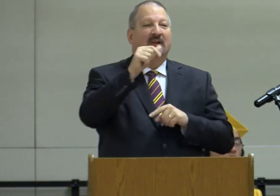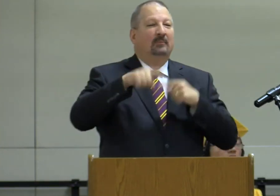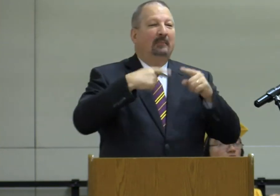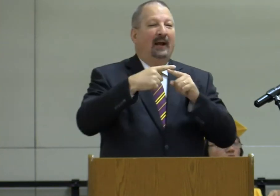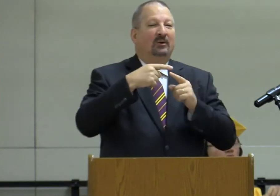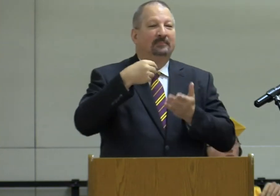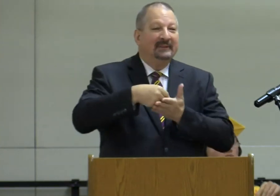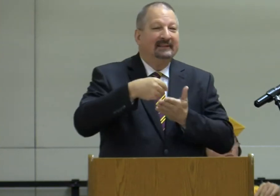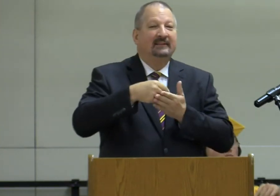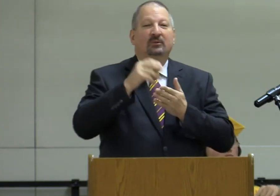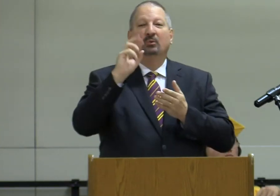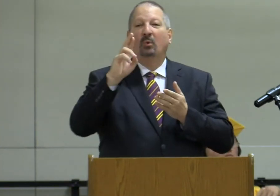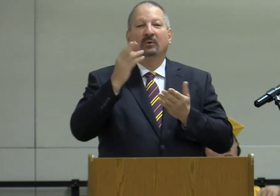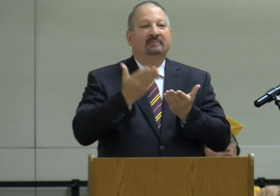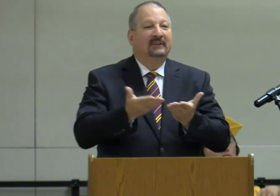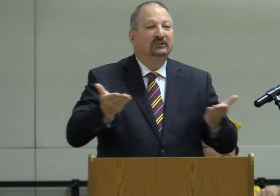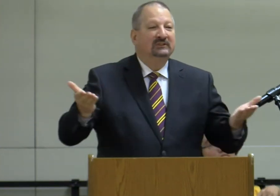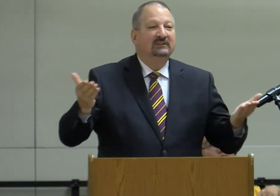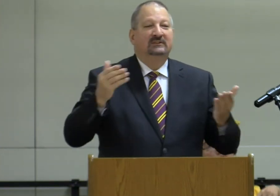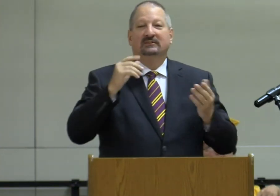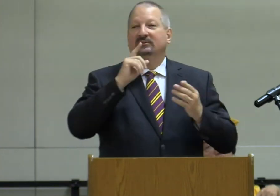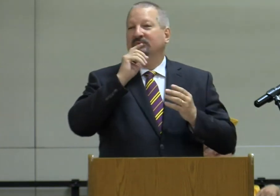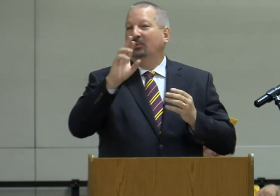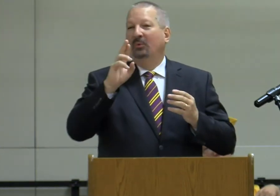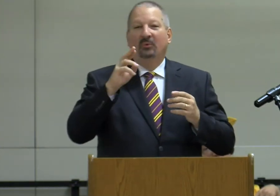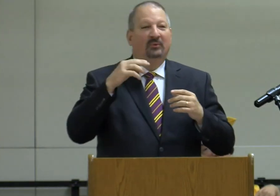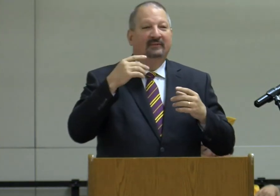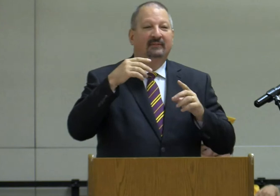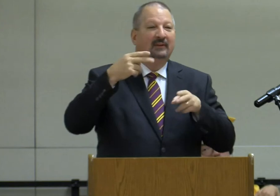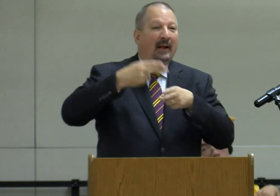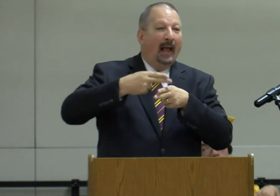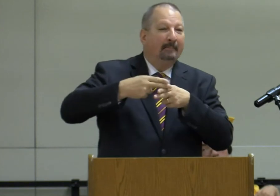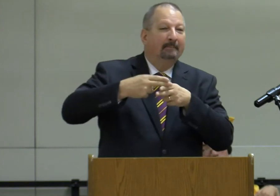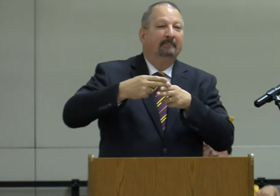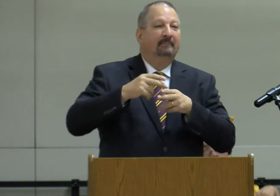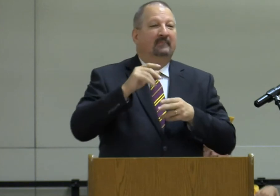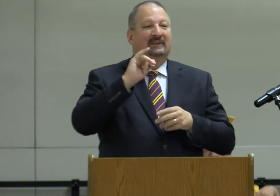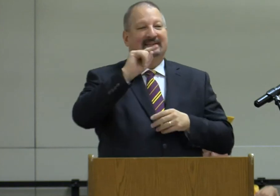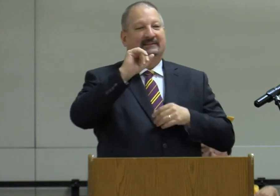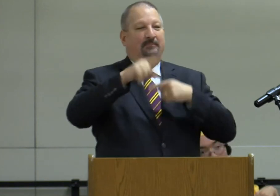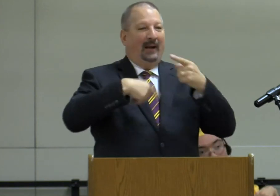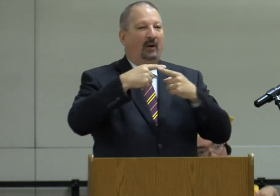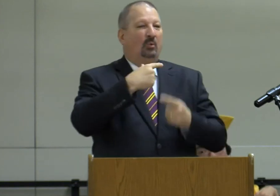True success comes when those qualities are embedded in our daily actions.